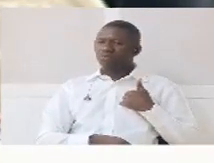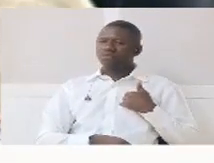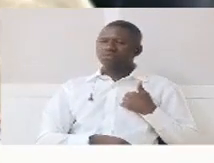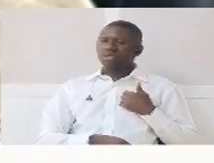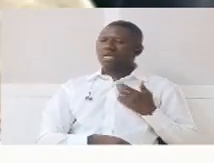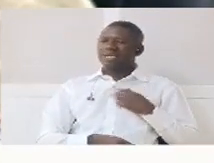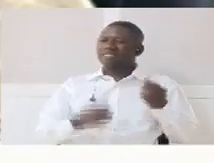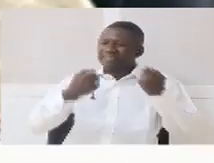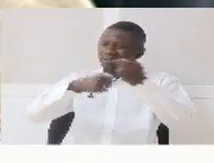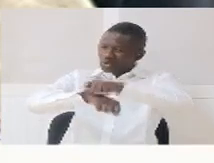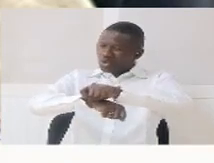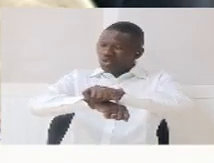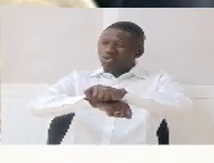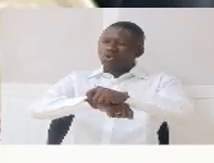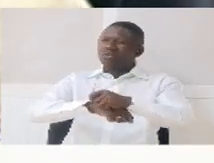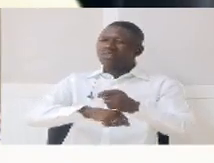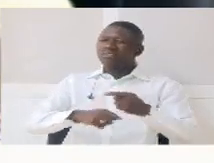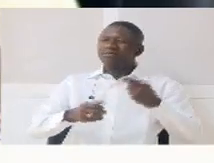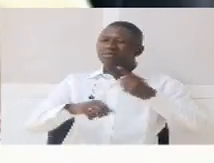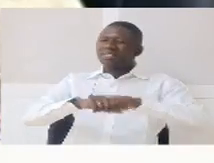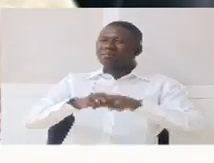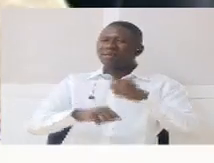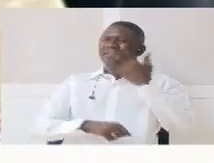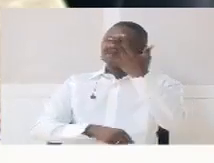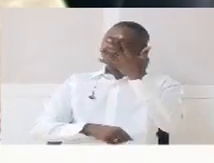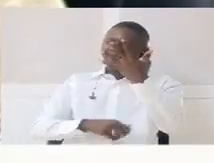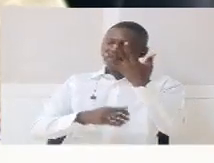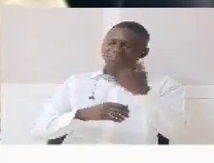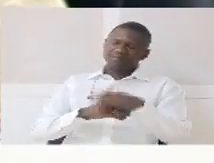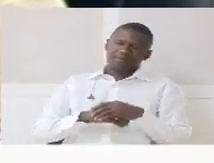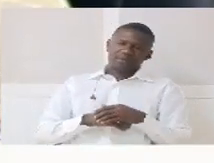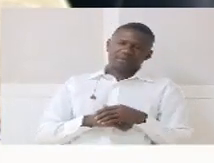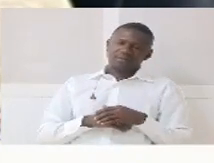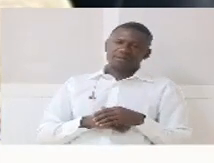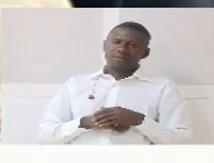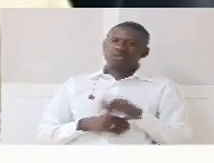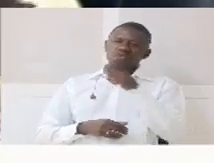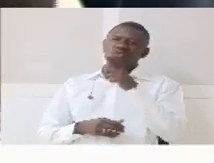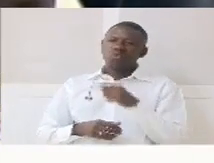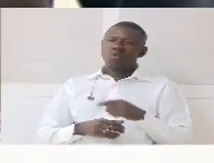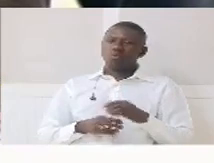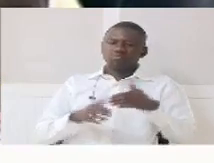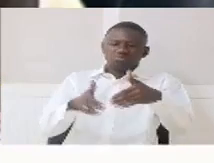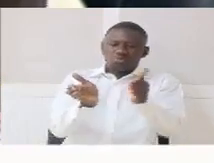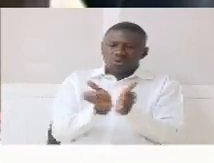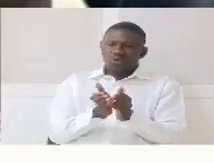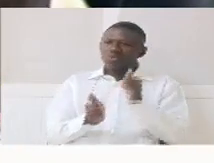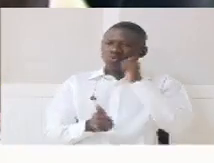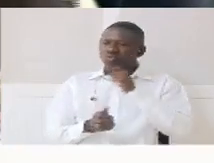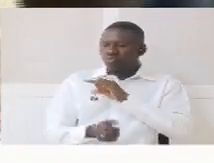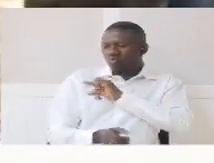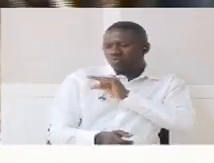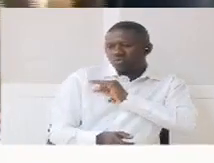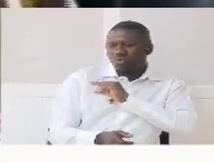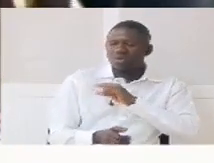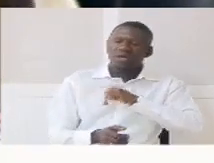5 o'clock. And you are locked up since 5 o'clock. Ila chamber pot. Your chamber pot. Kamu ya chamber pot. Ila pot oning. Ake pot